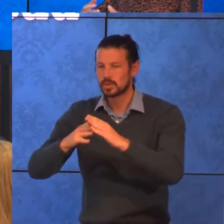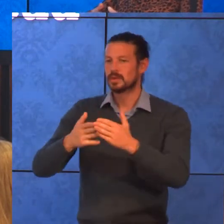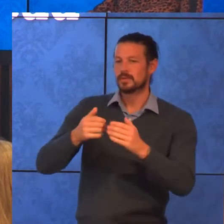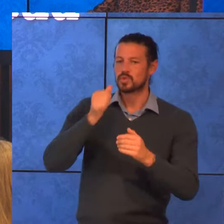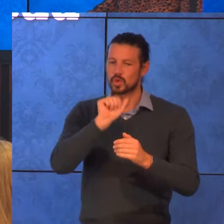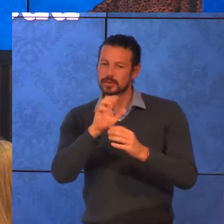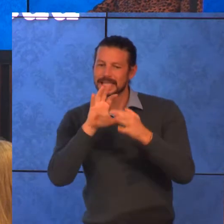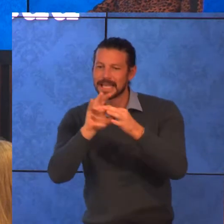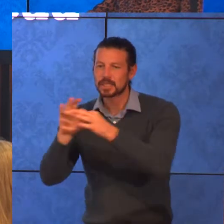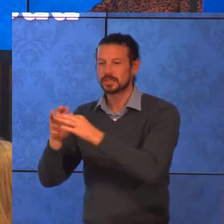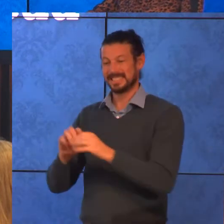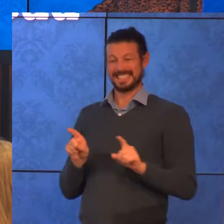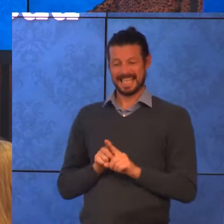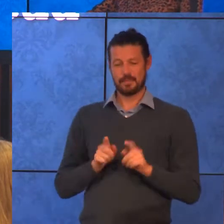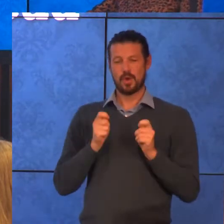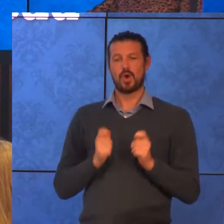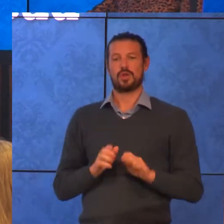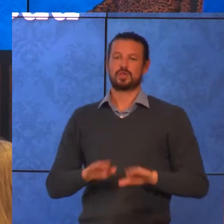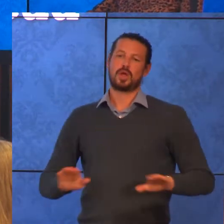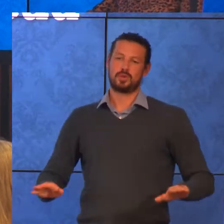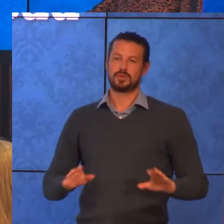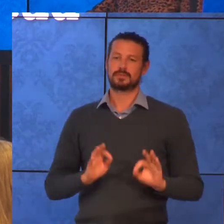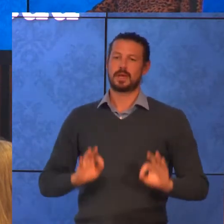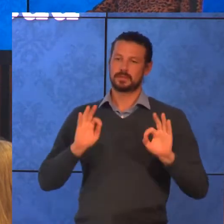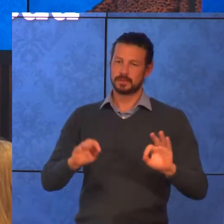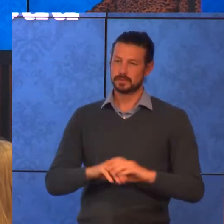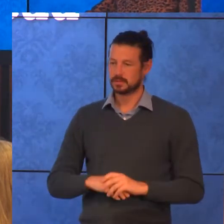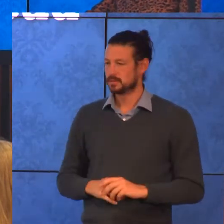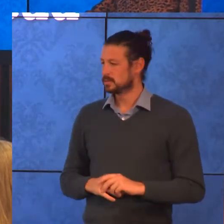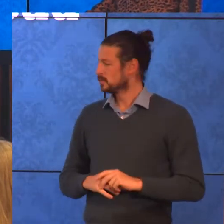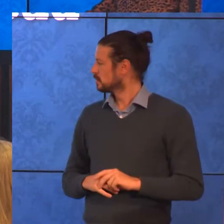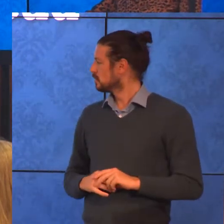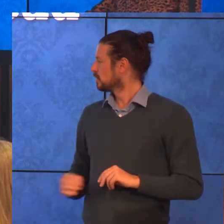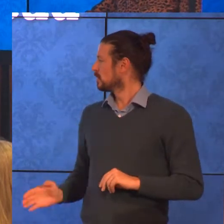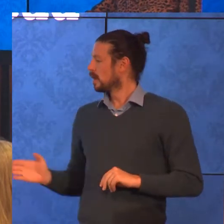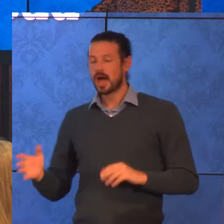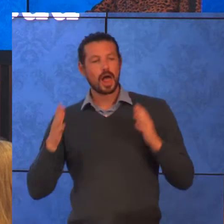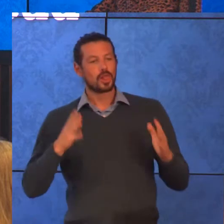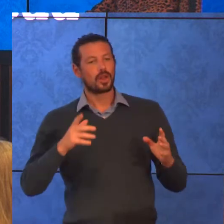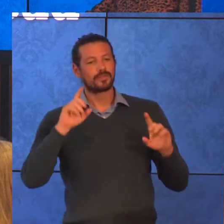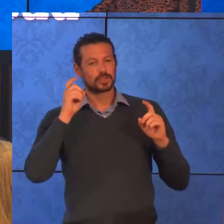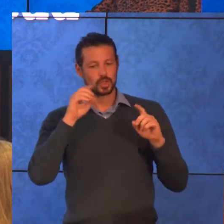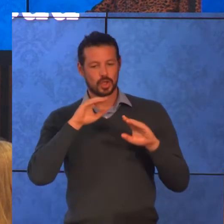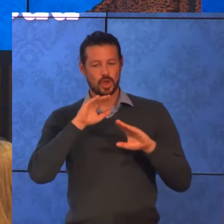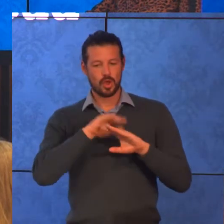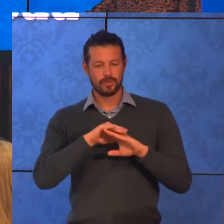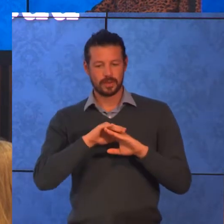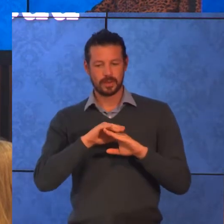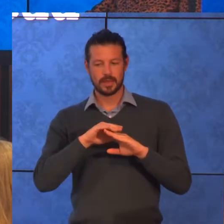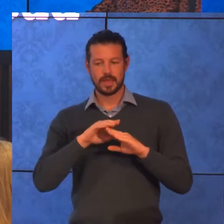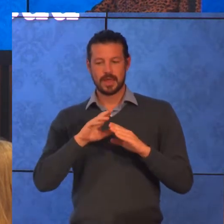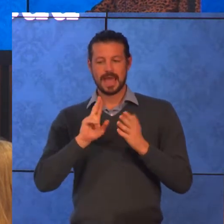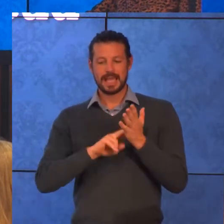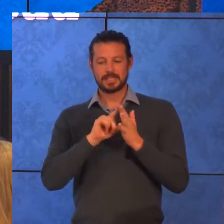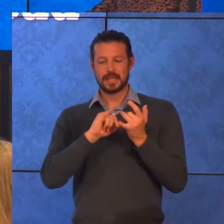think it's the same for early childhood specialists. I'm just going to stick with you for a bit. There's been a lot of concern about the emphasis in the NDIS about